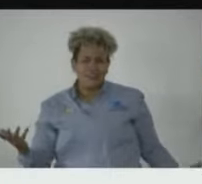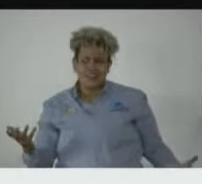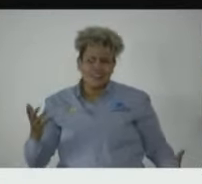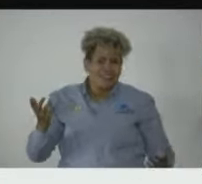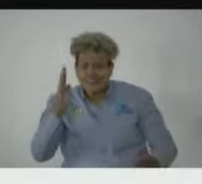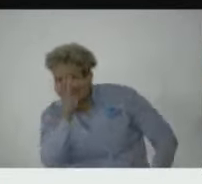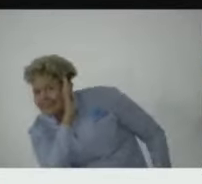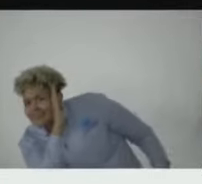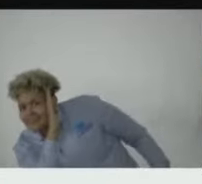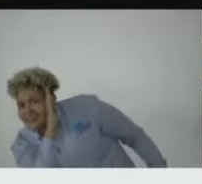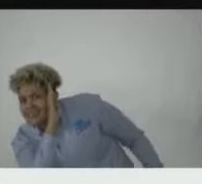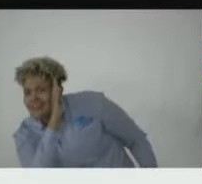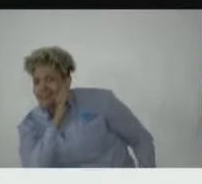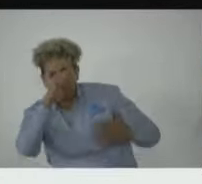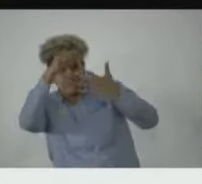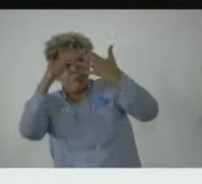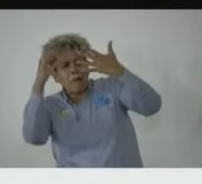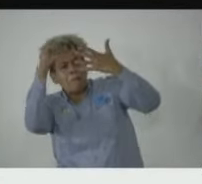Peekaboo.